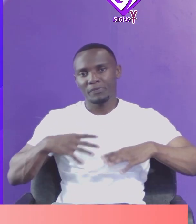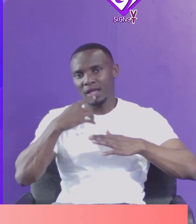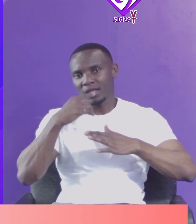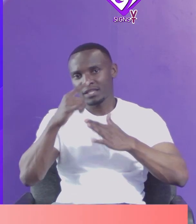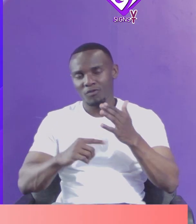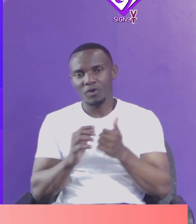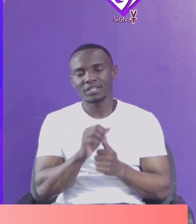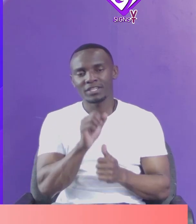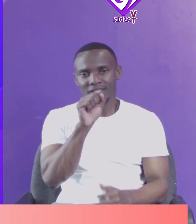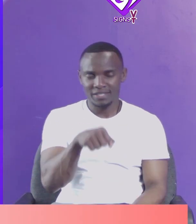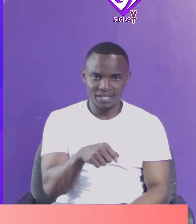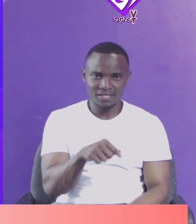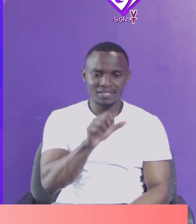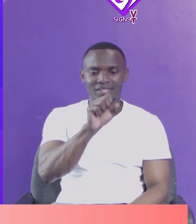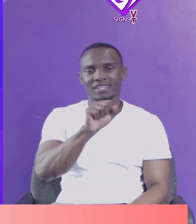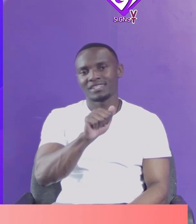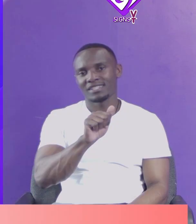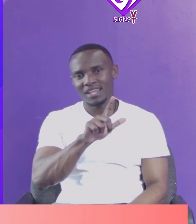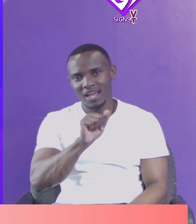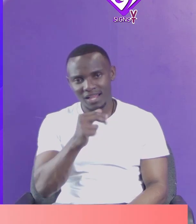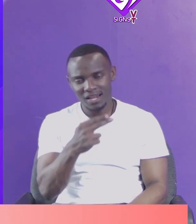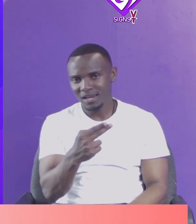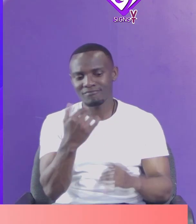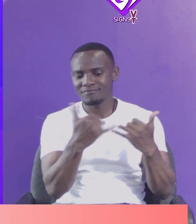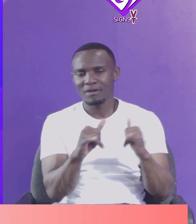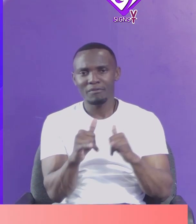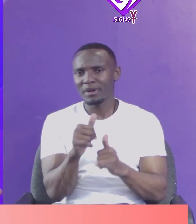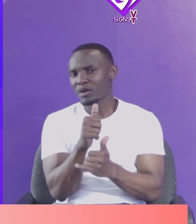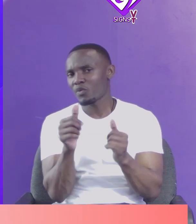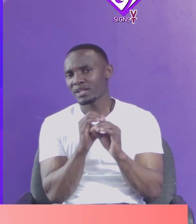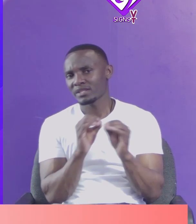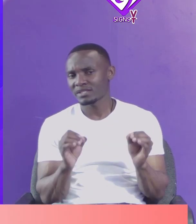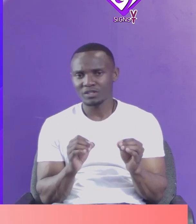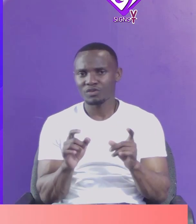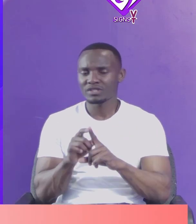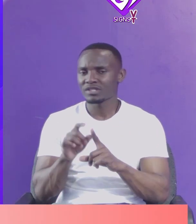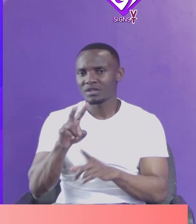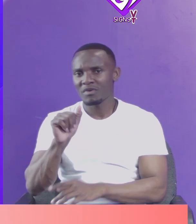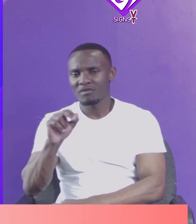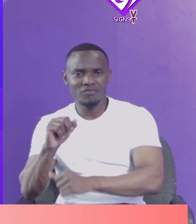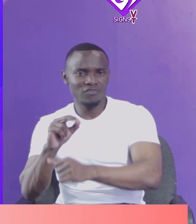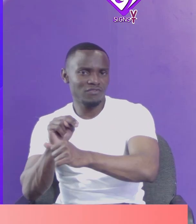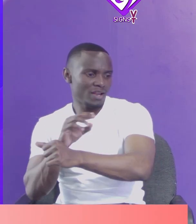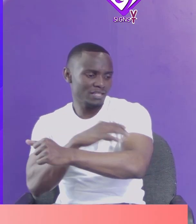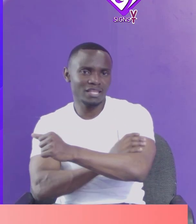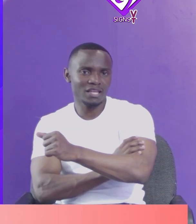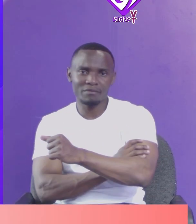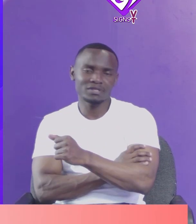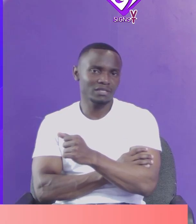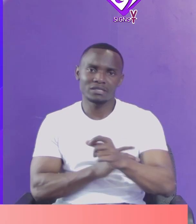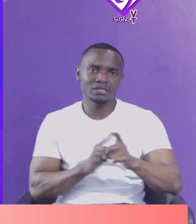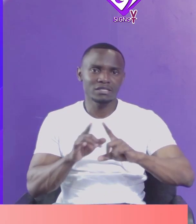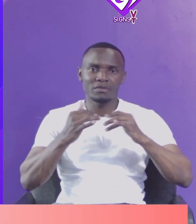moment is quite down. The key players who have been there, Van Dijk, Mo Salah, at the moment, they're not really showing